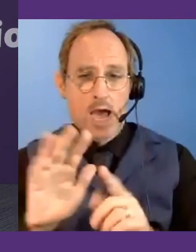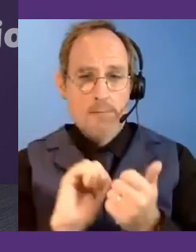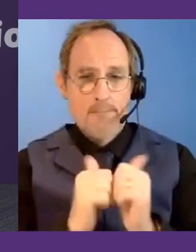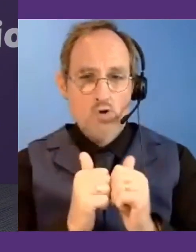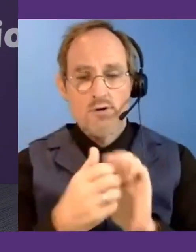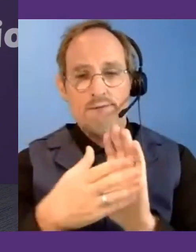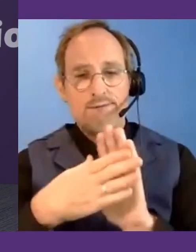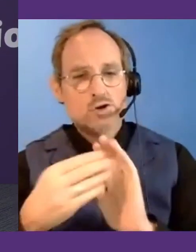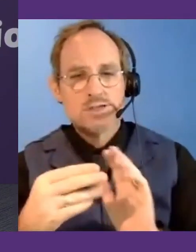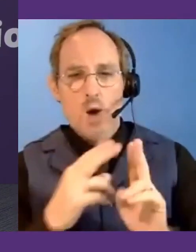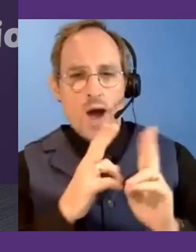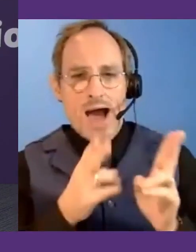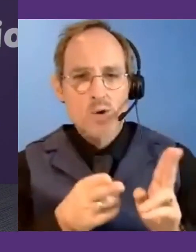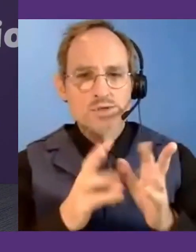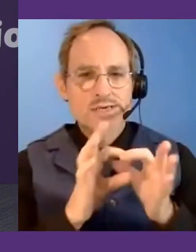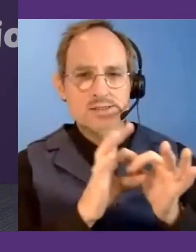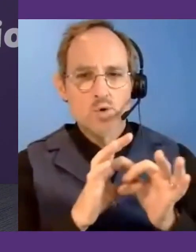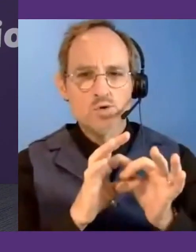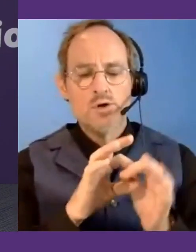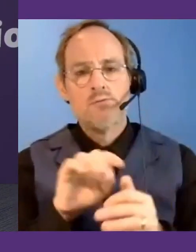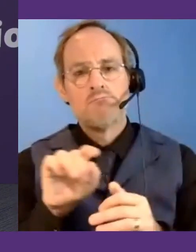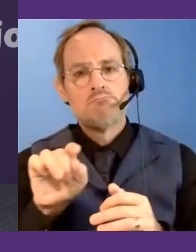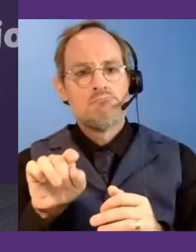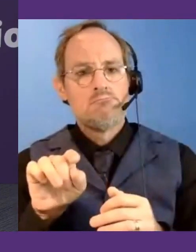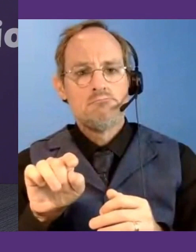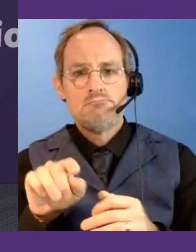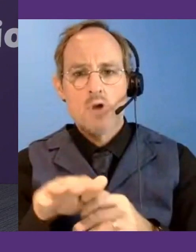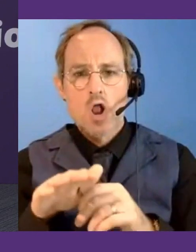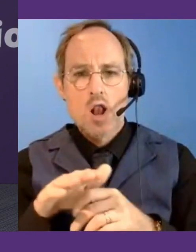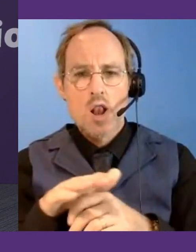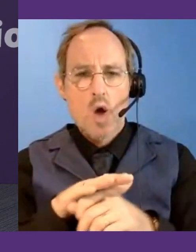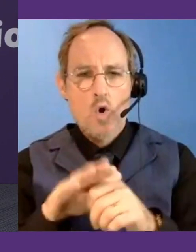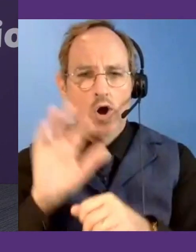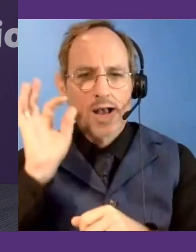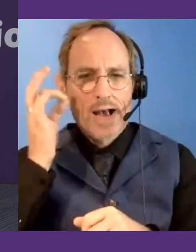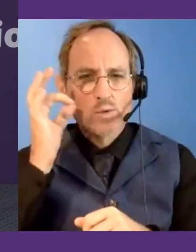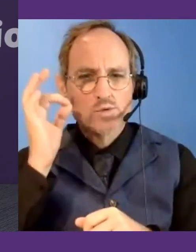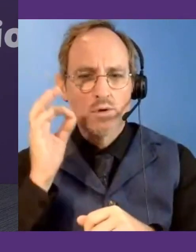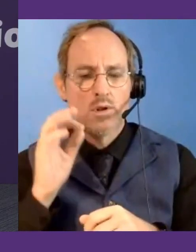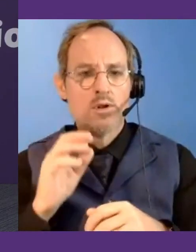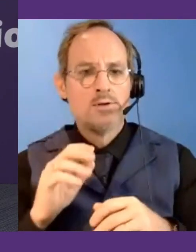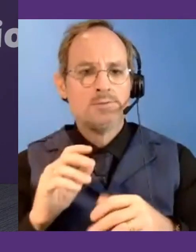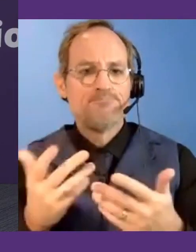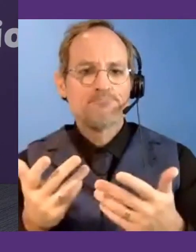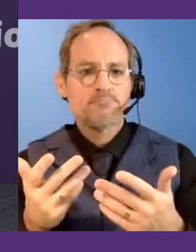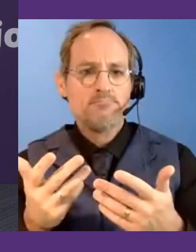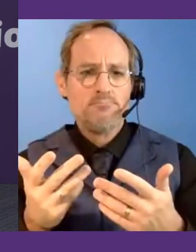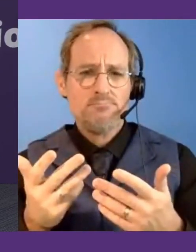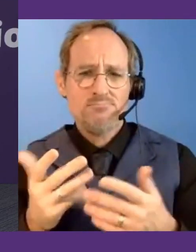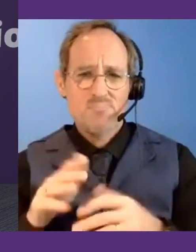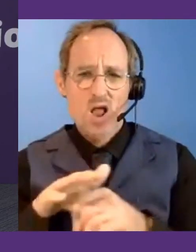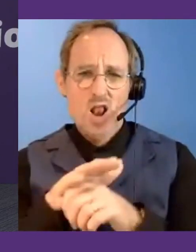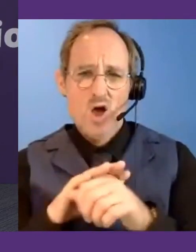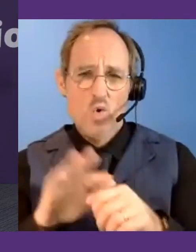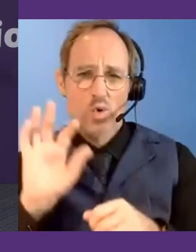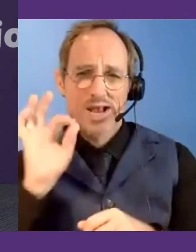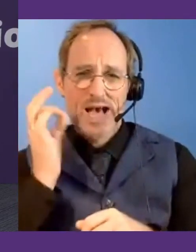housing associations to local councils. I mean, local councils in